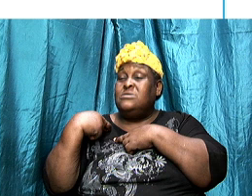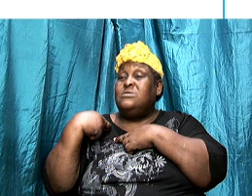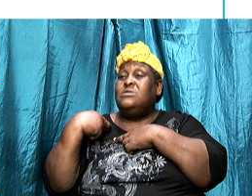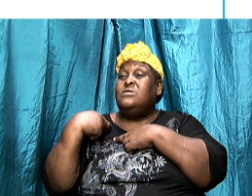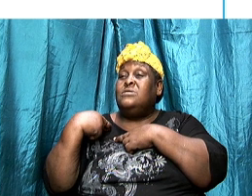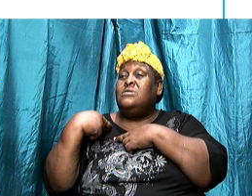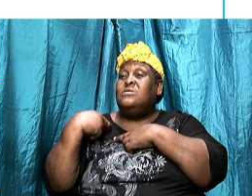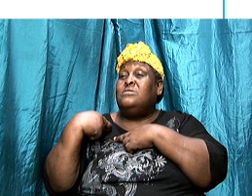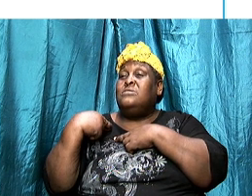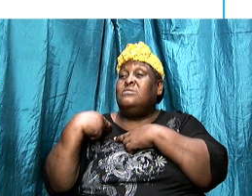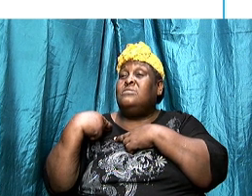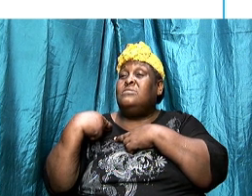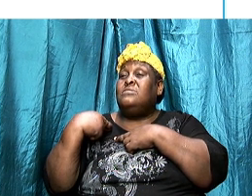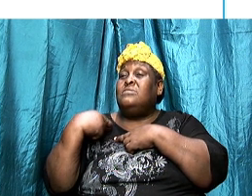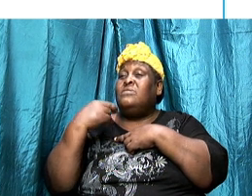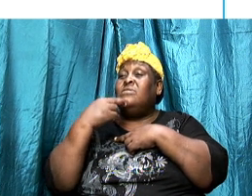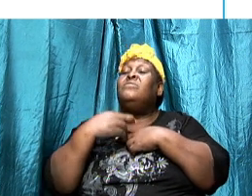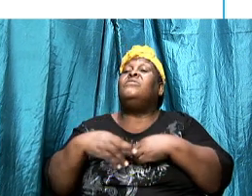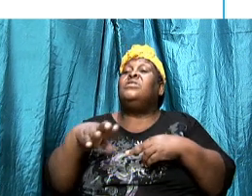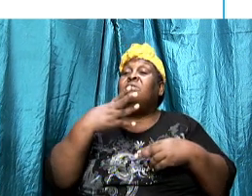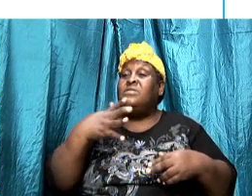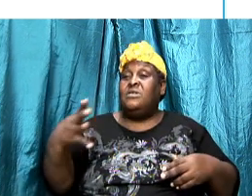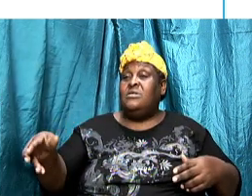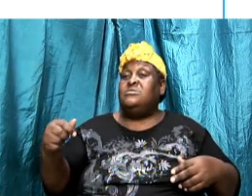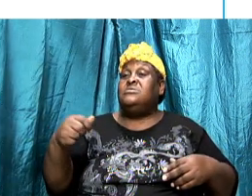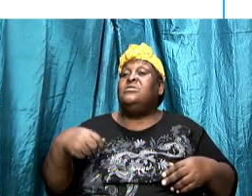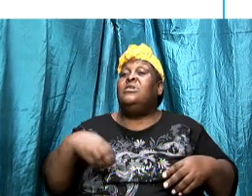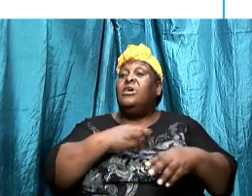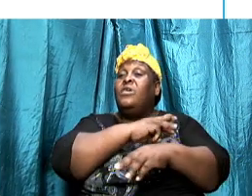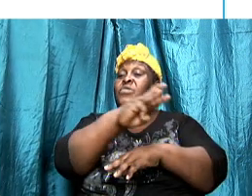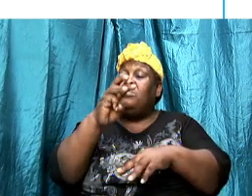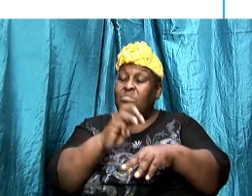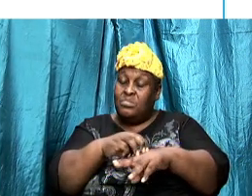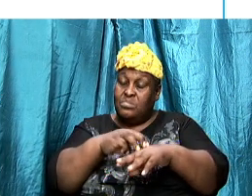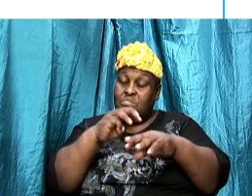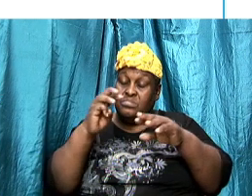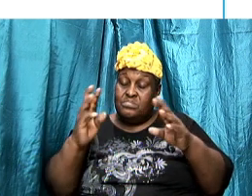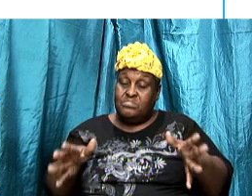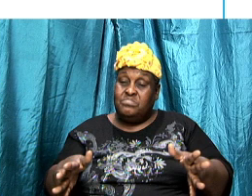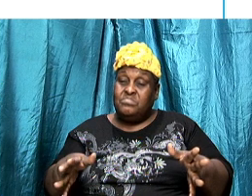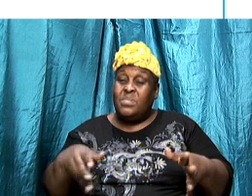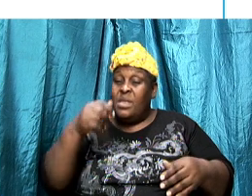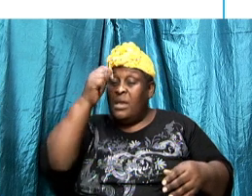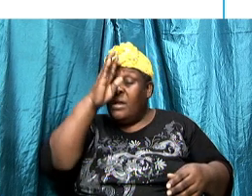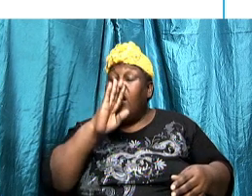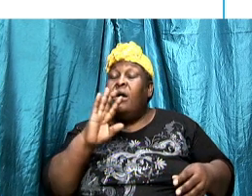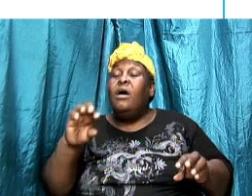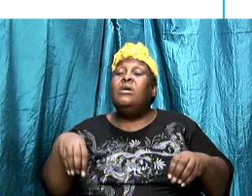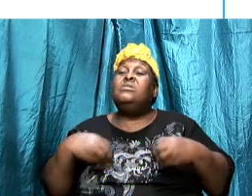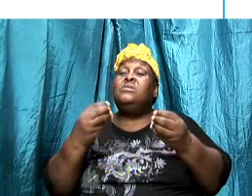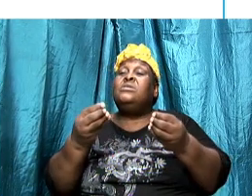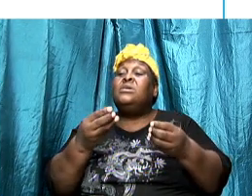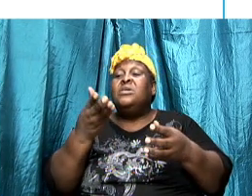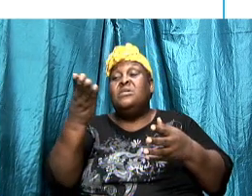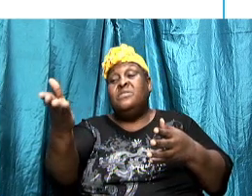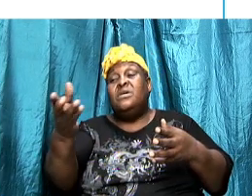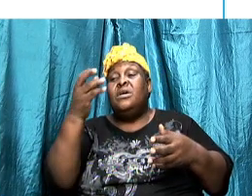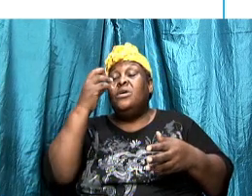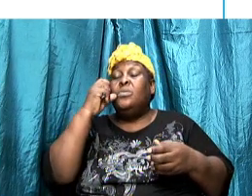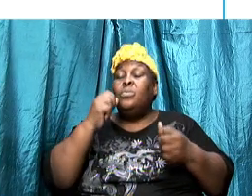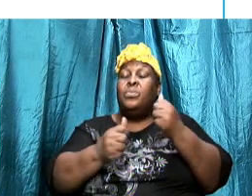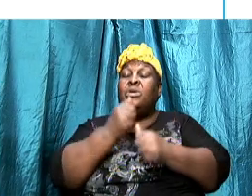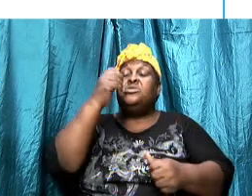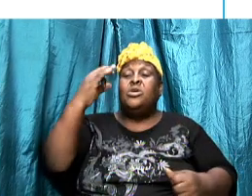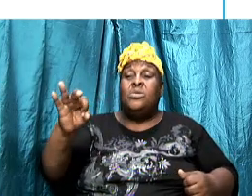So that's a point he was making. And he said it here, God has ordained that they which preach